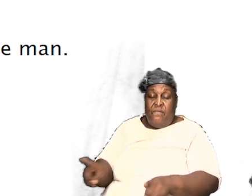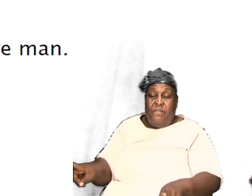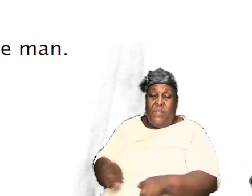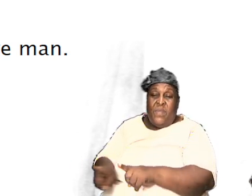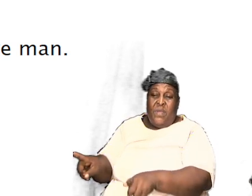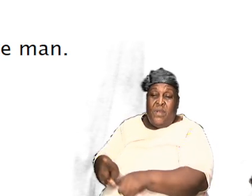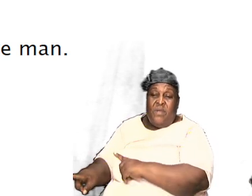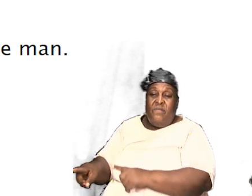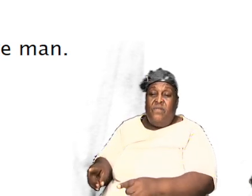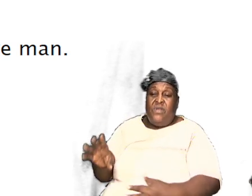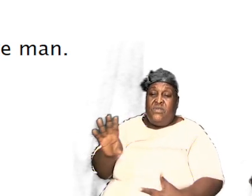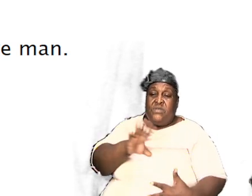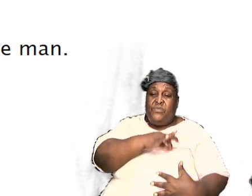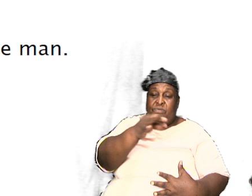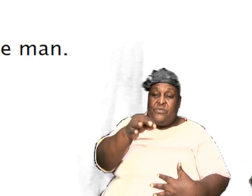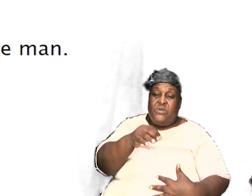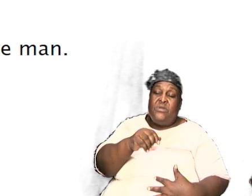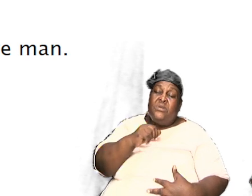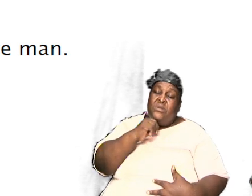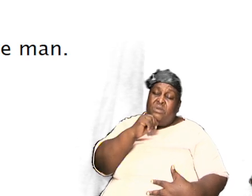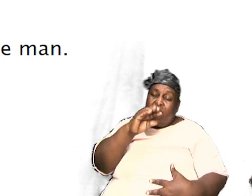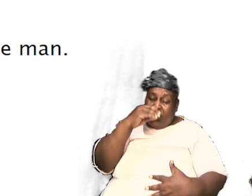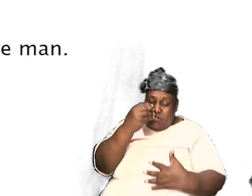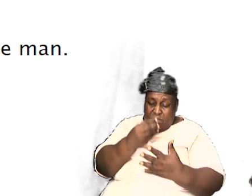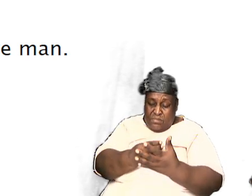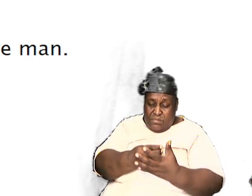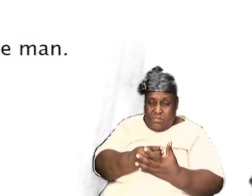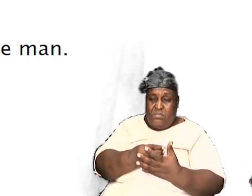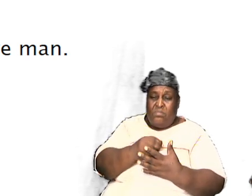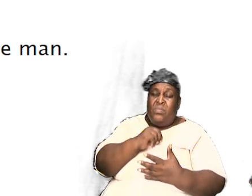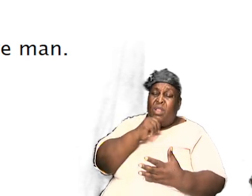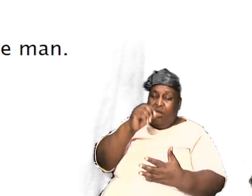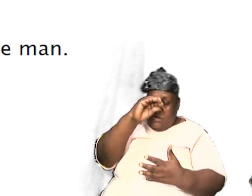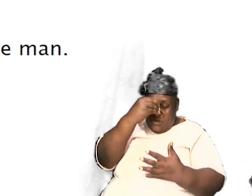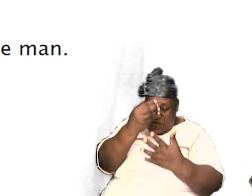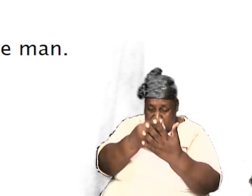So disobedience to God's command